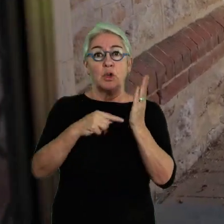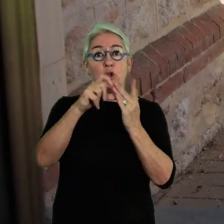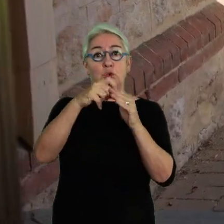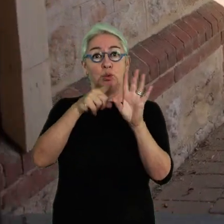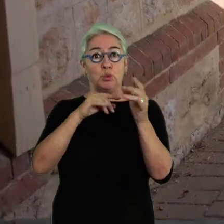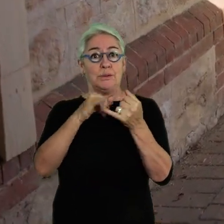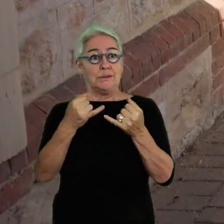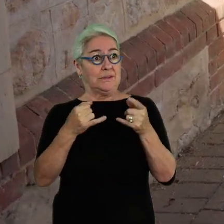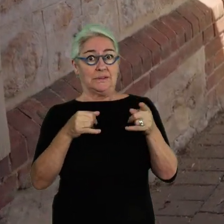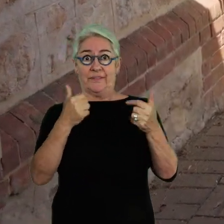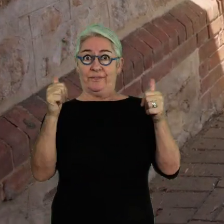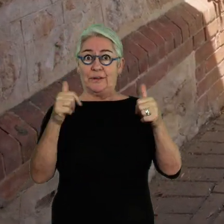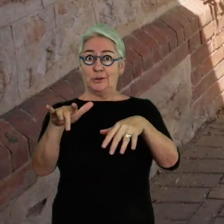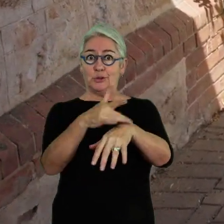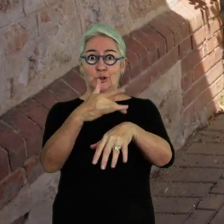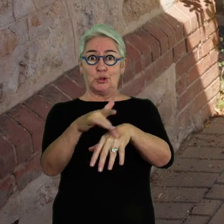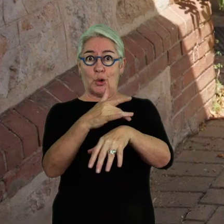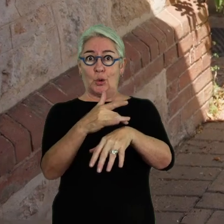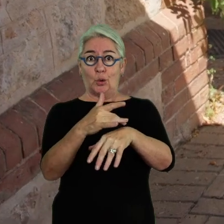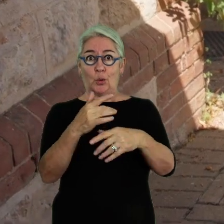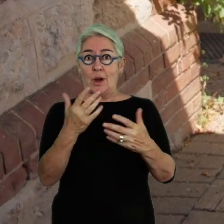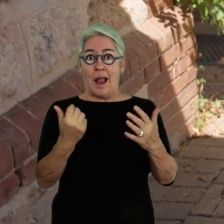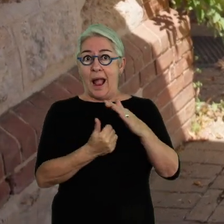After a show at Judy's, exit the same door you came in.